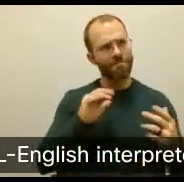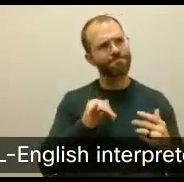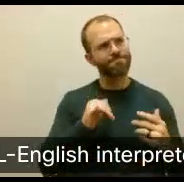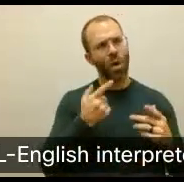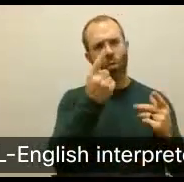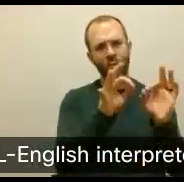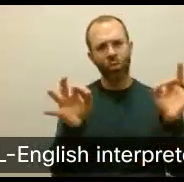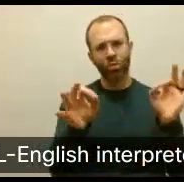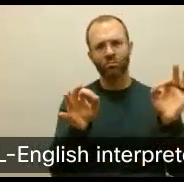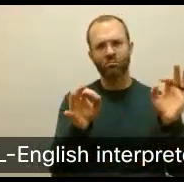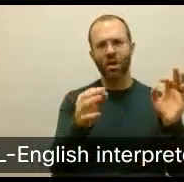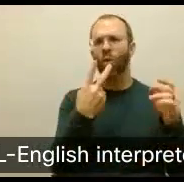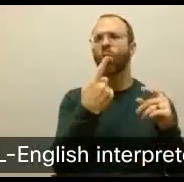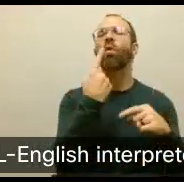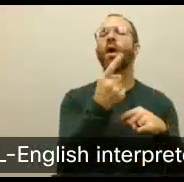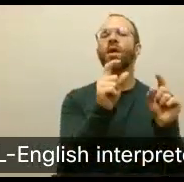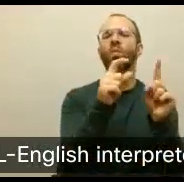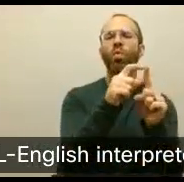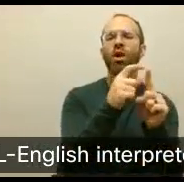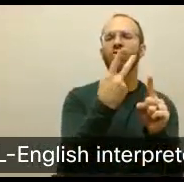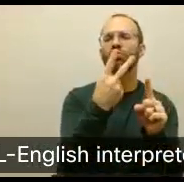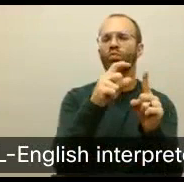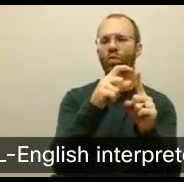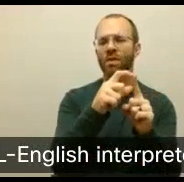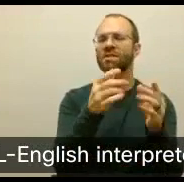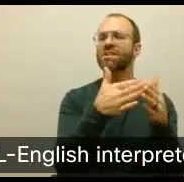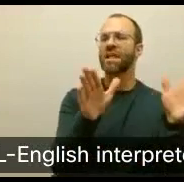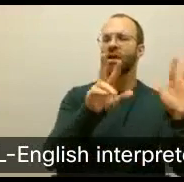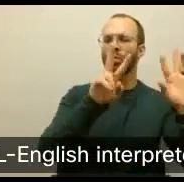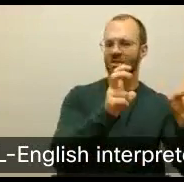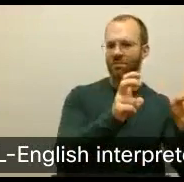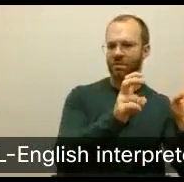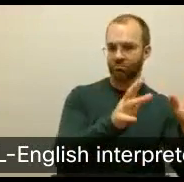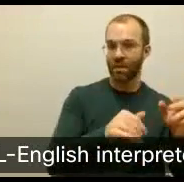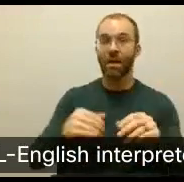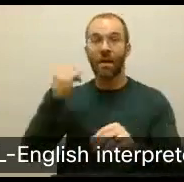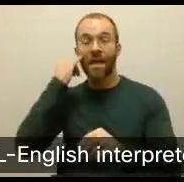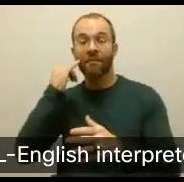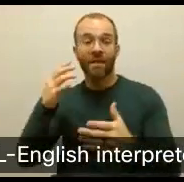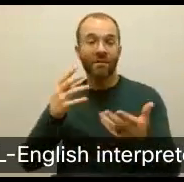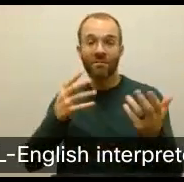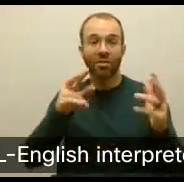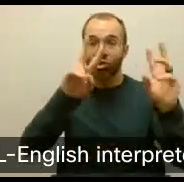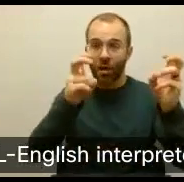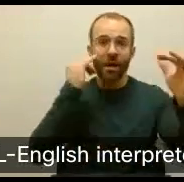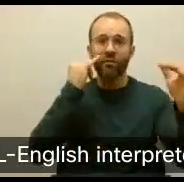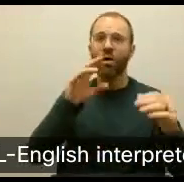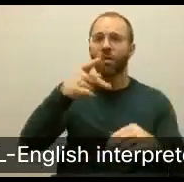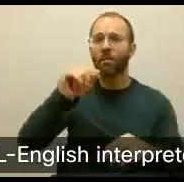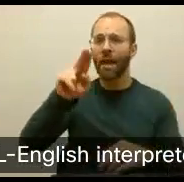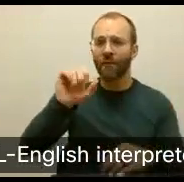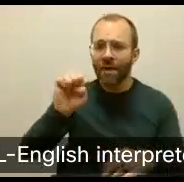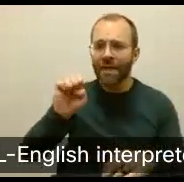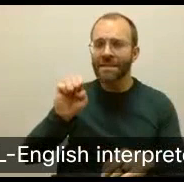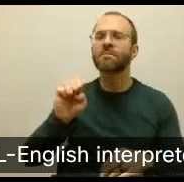It will probably be about a general subject. When we can identify the topic that we're reading about and the topic that we're wanting to paraphrase, it will